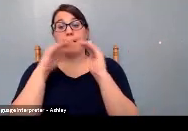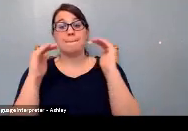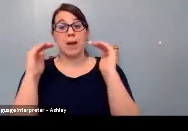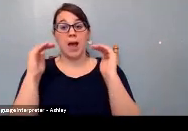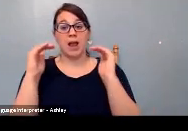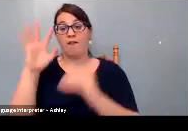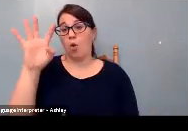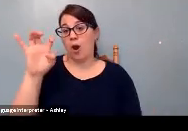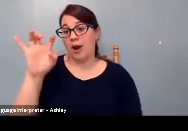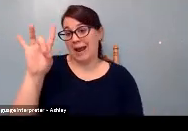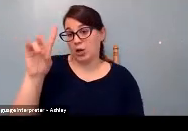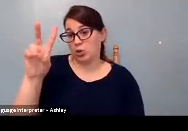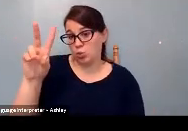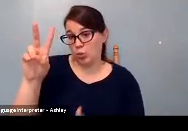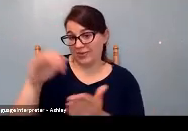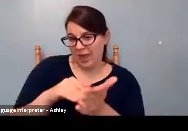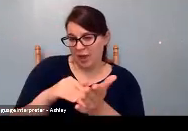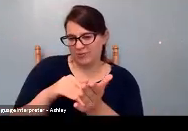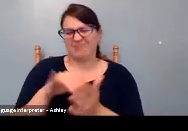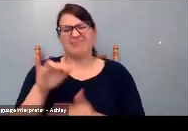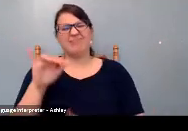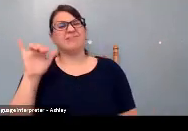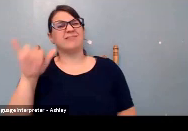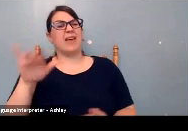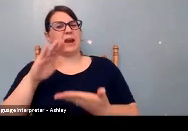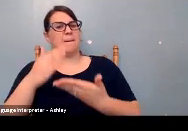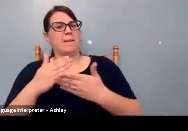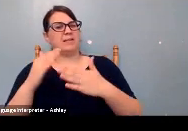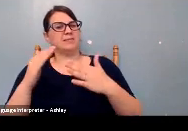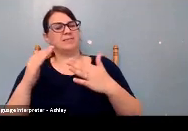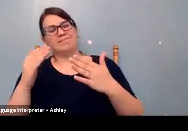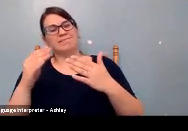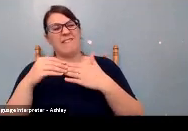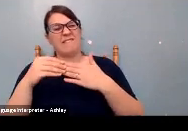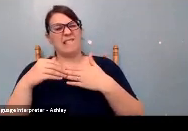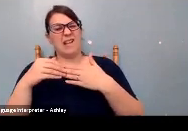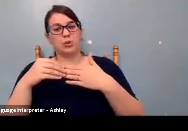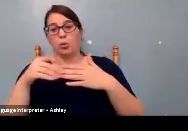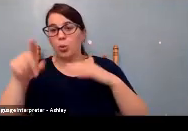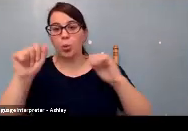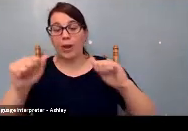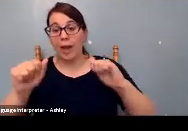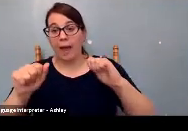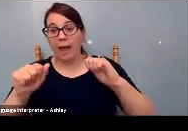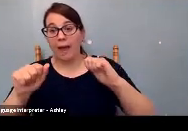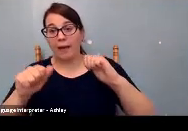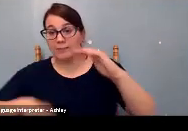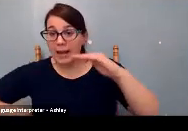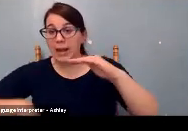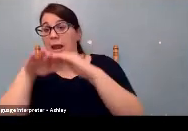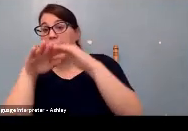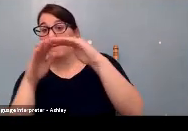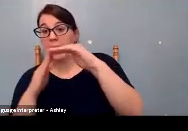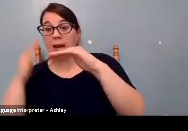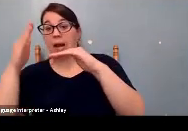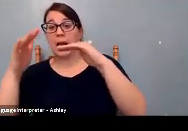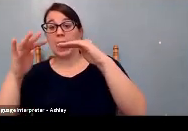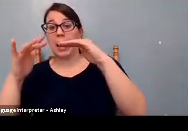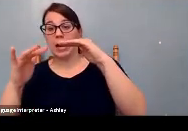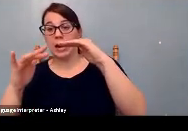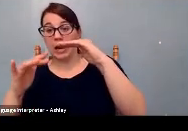amount is a little bit more flexible in that you can hit the limit, you can spend it down, and then replenish with more